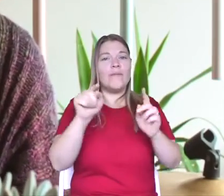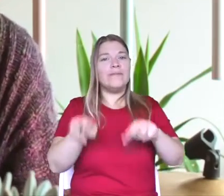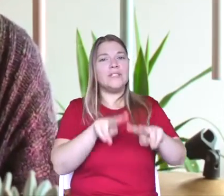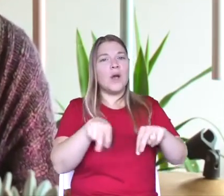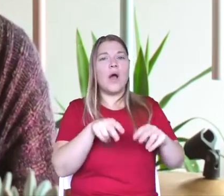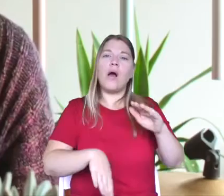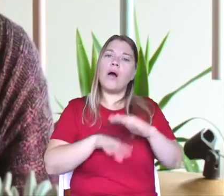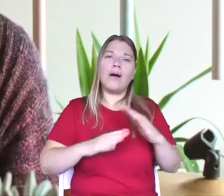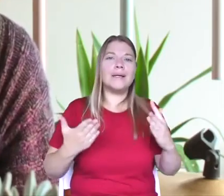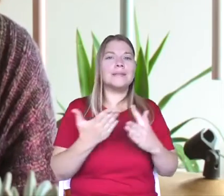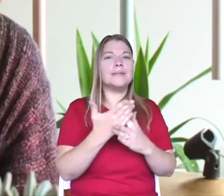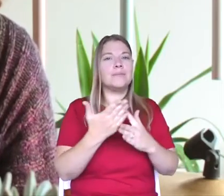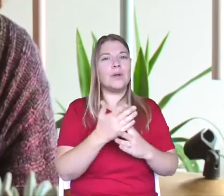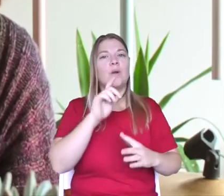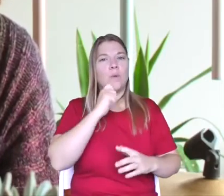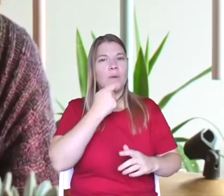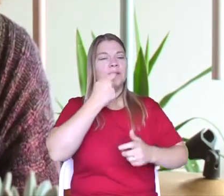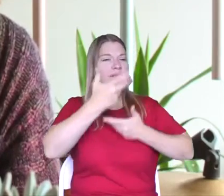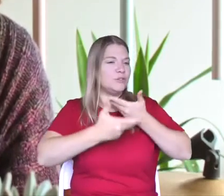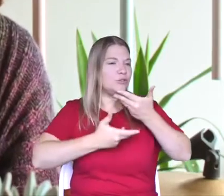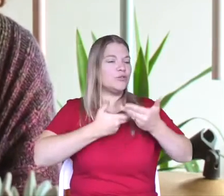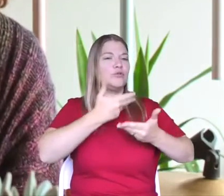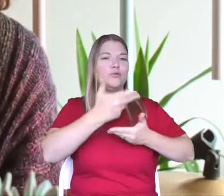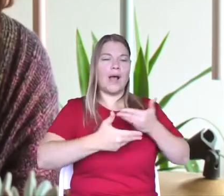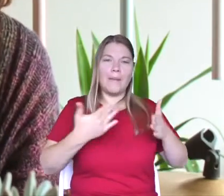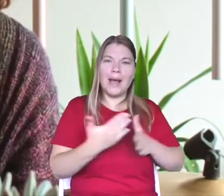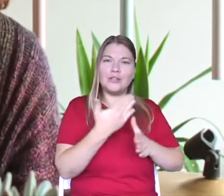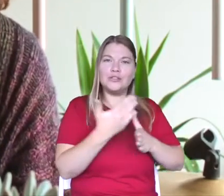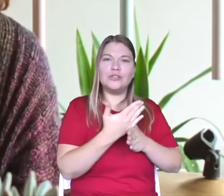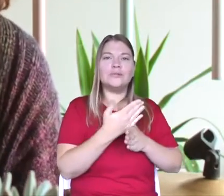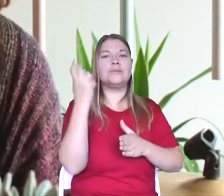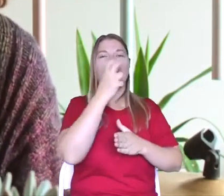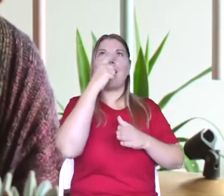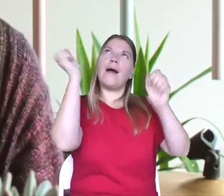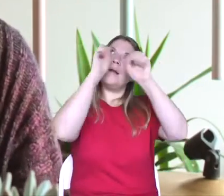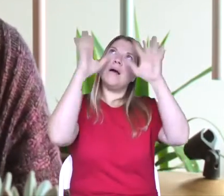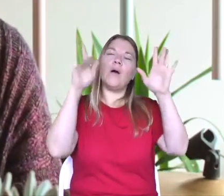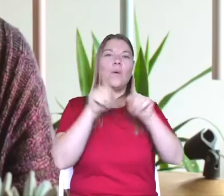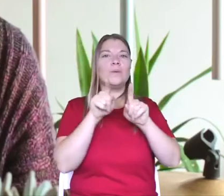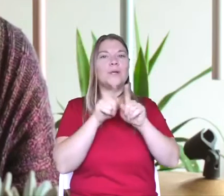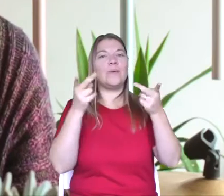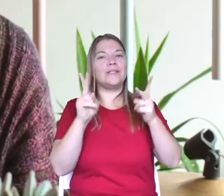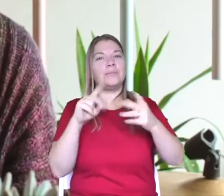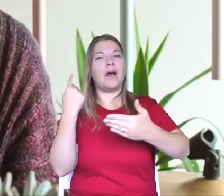as possible, I'm auto describing everything I do, and we have a BSL interpreter and captioning.